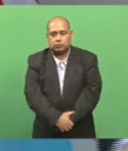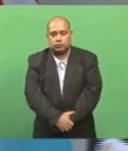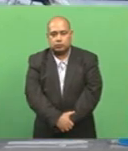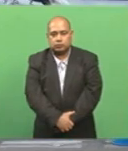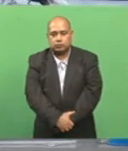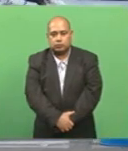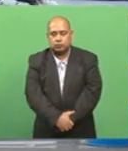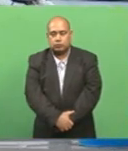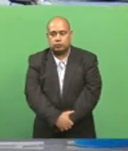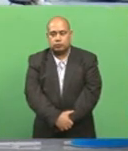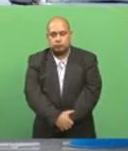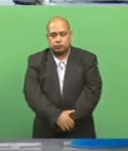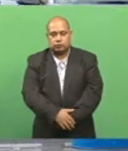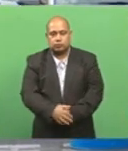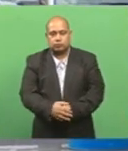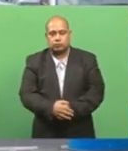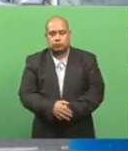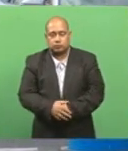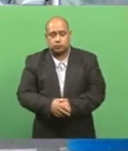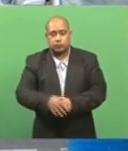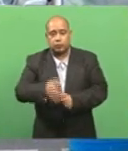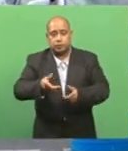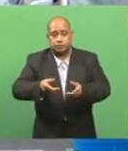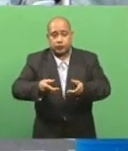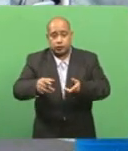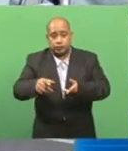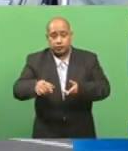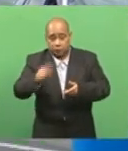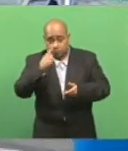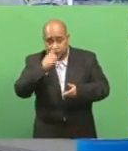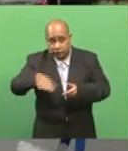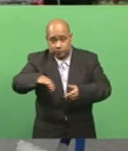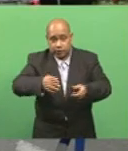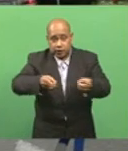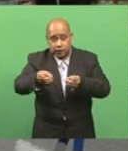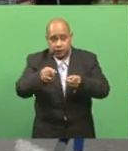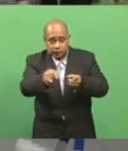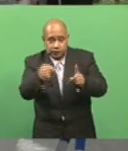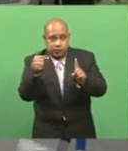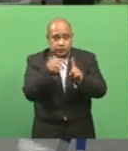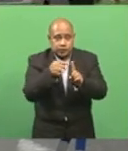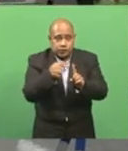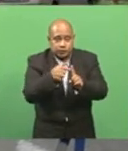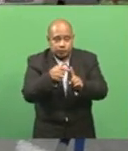prosecuted. Director of Public Prosecutions Christopher Pride says the state will consider an